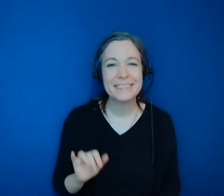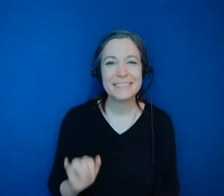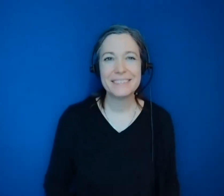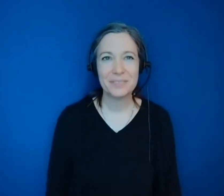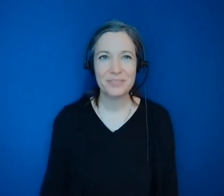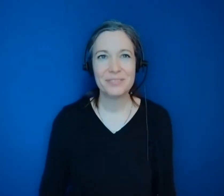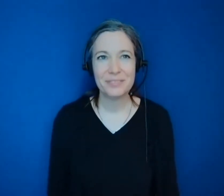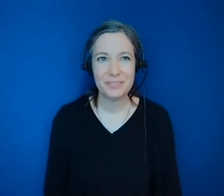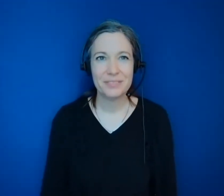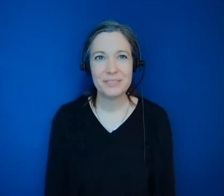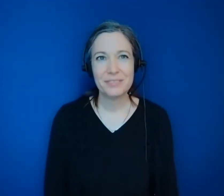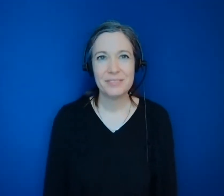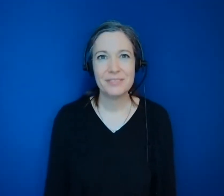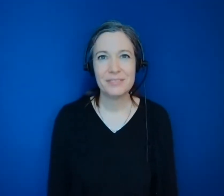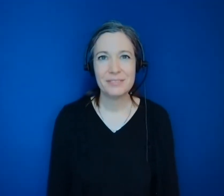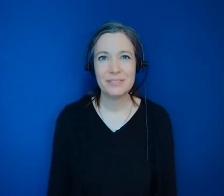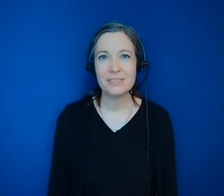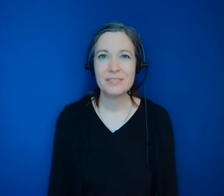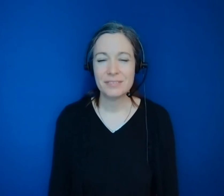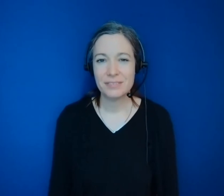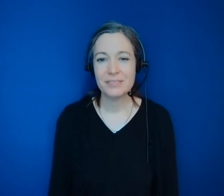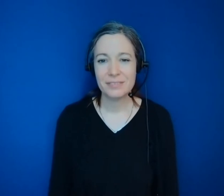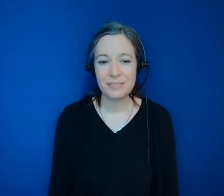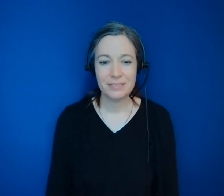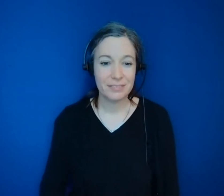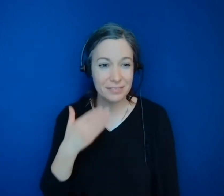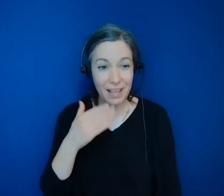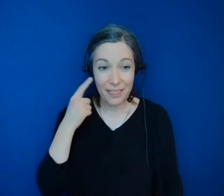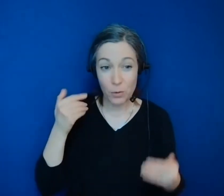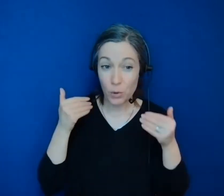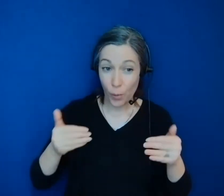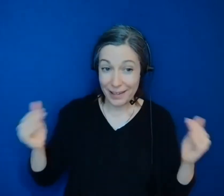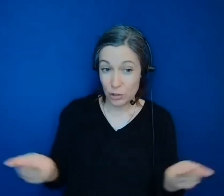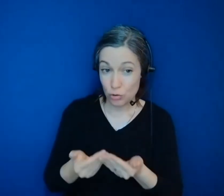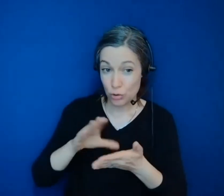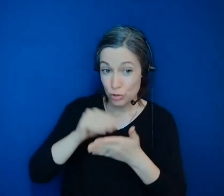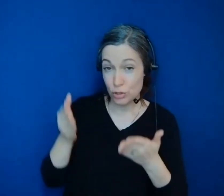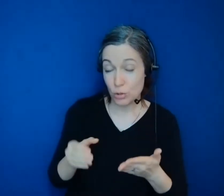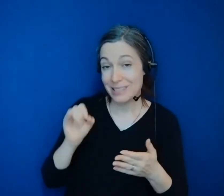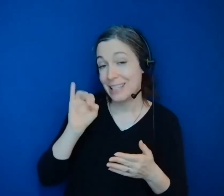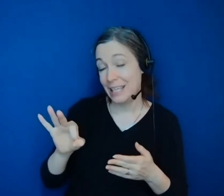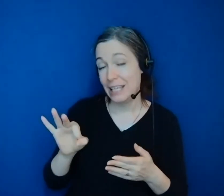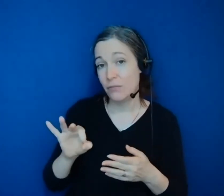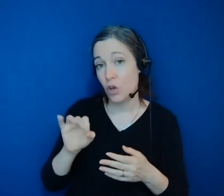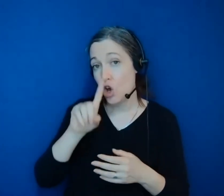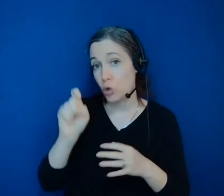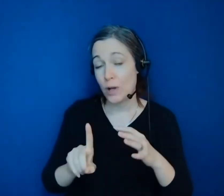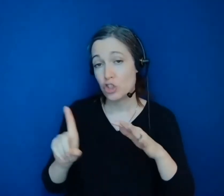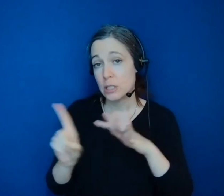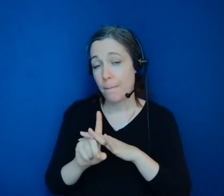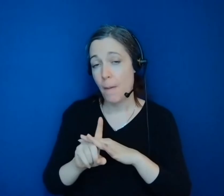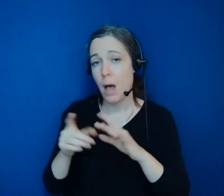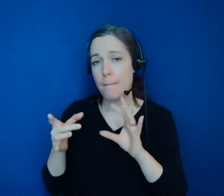Yeah. Thanks, Shelby. I think I might just introduce the students. And so if people have questions, they can just throw them in the chat or just chat you